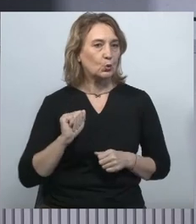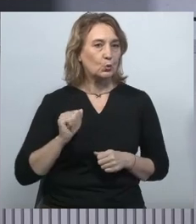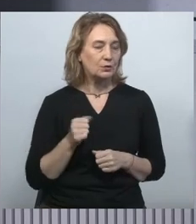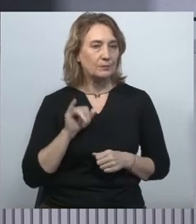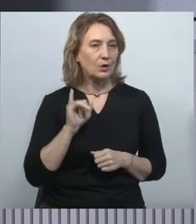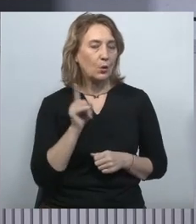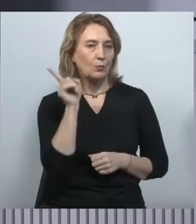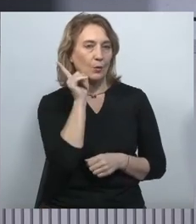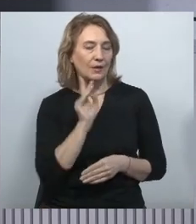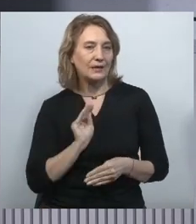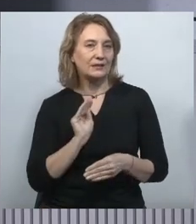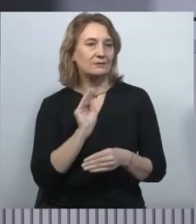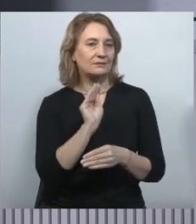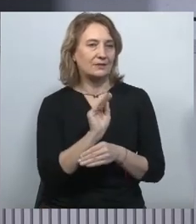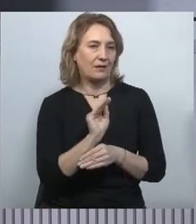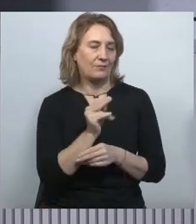also